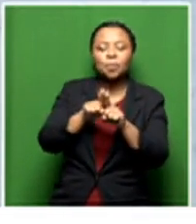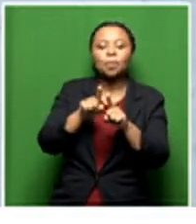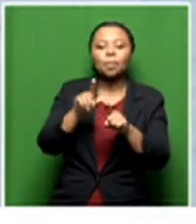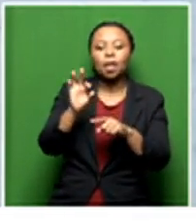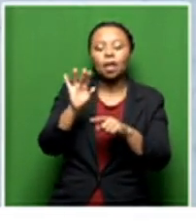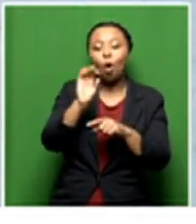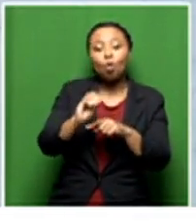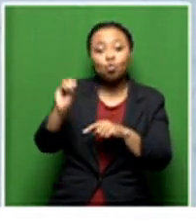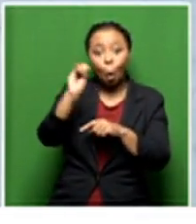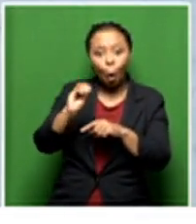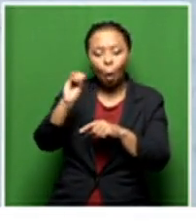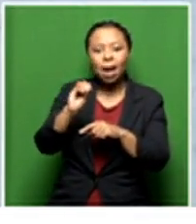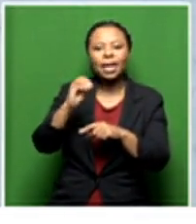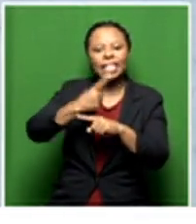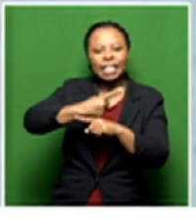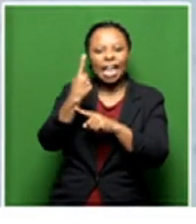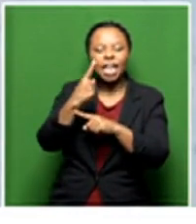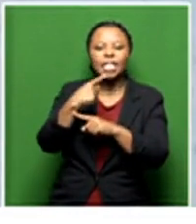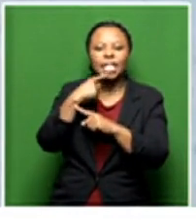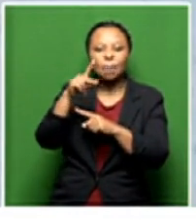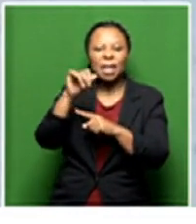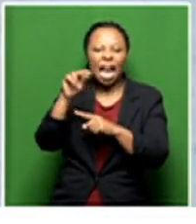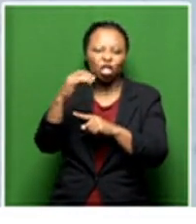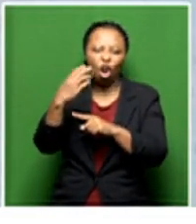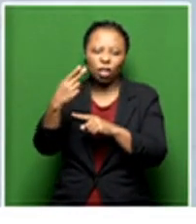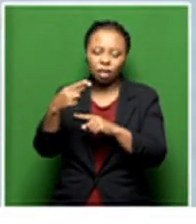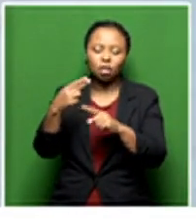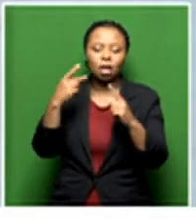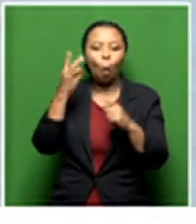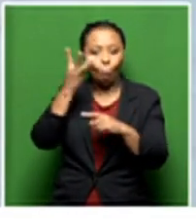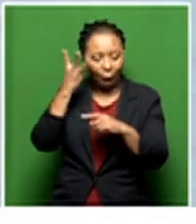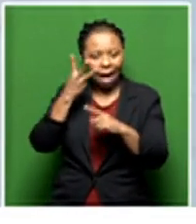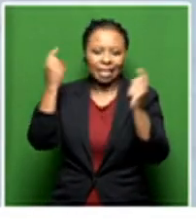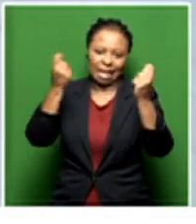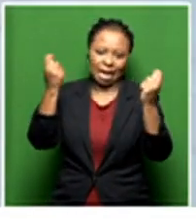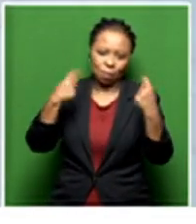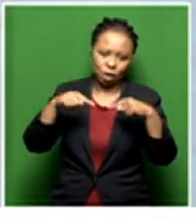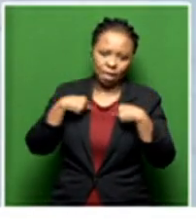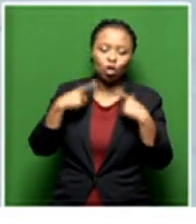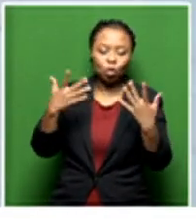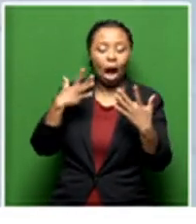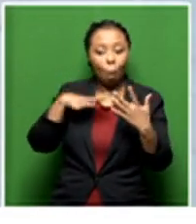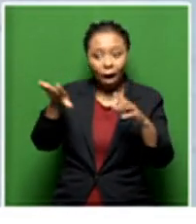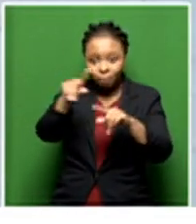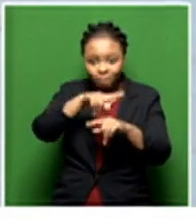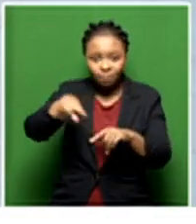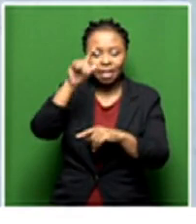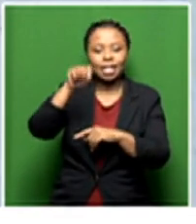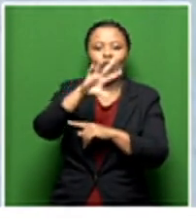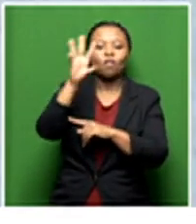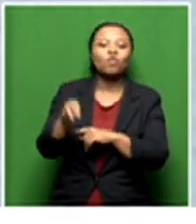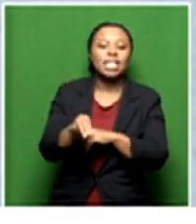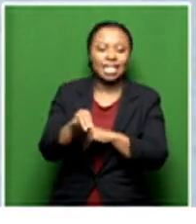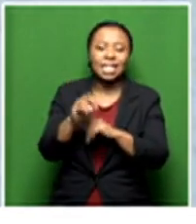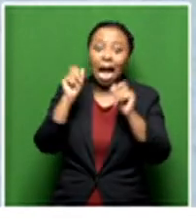we celebrate, we call it Pinotage wine. And I want as South Africans, we need to be